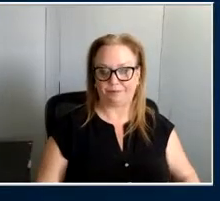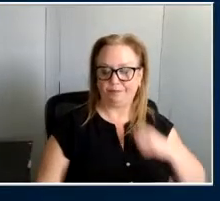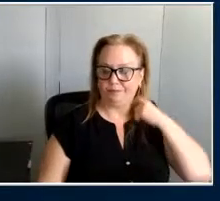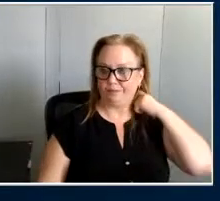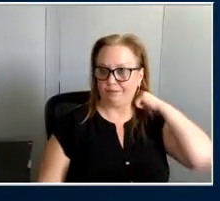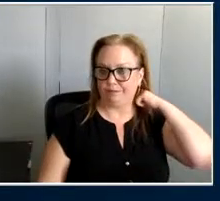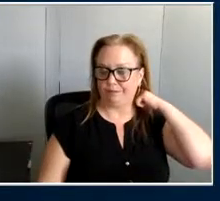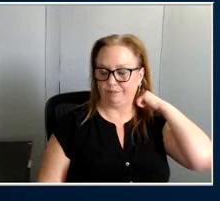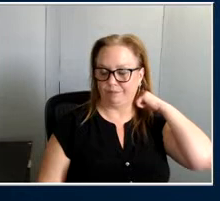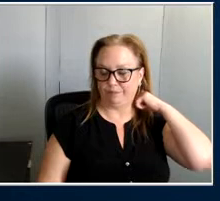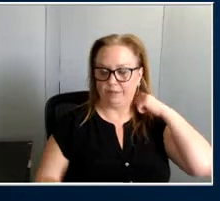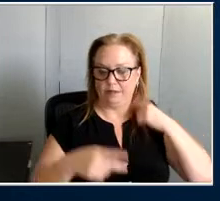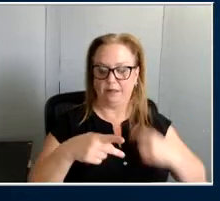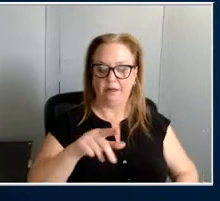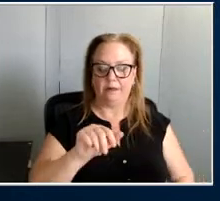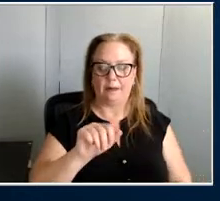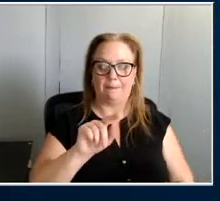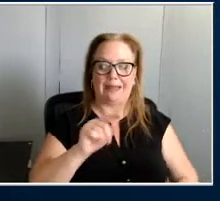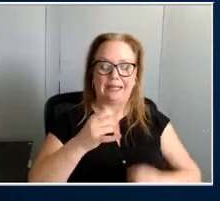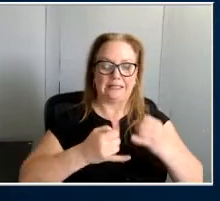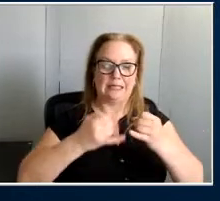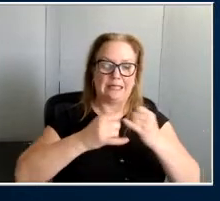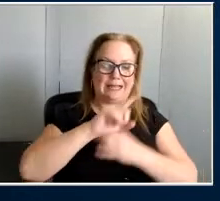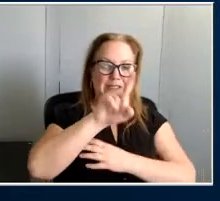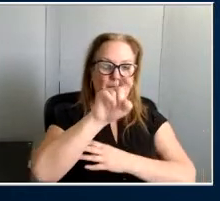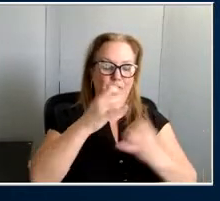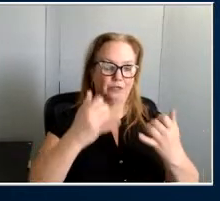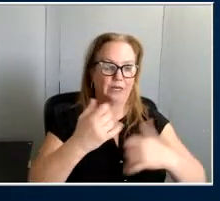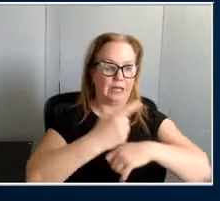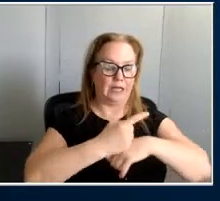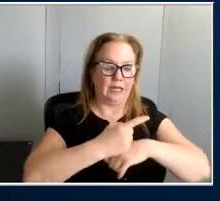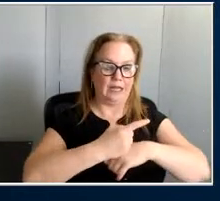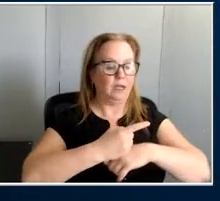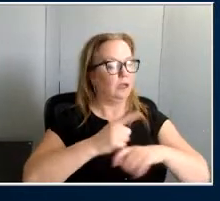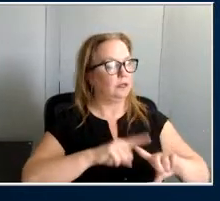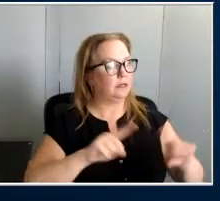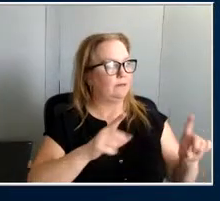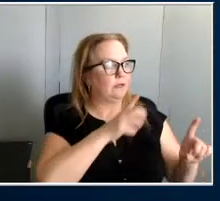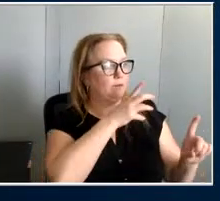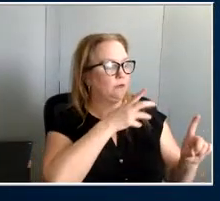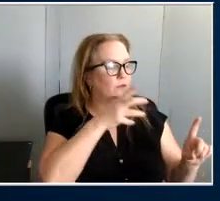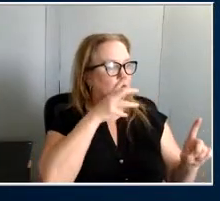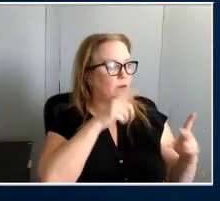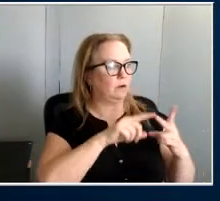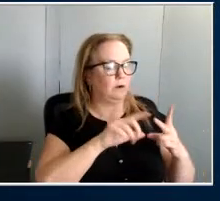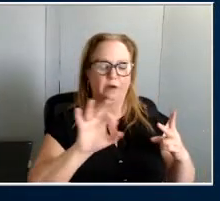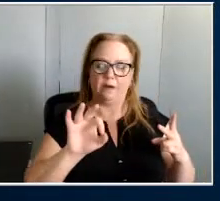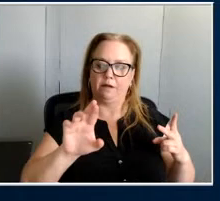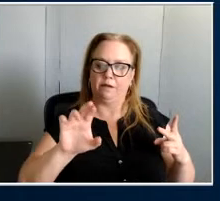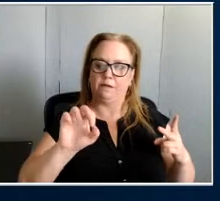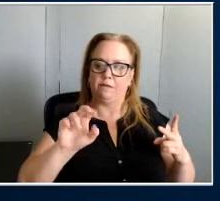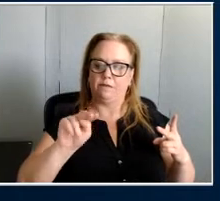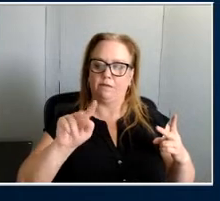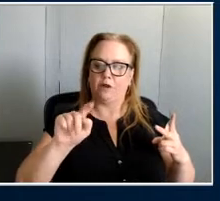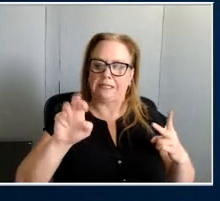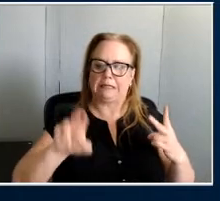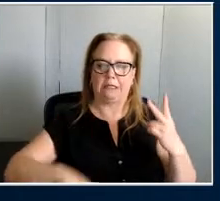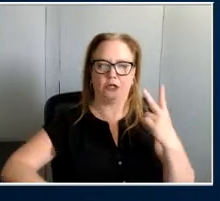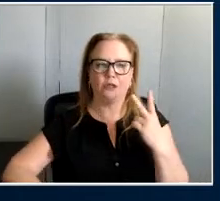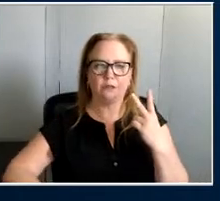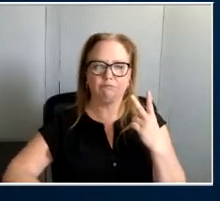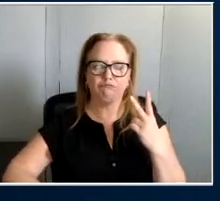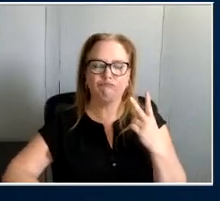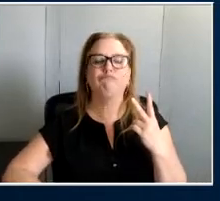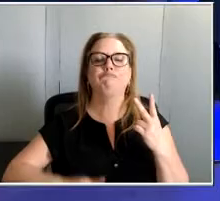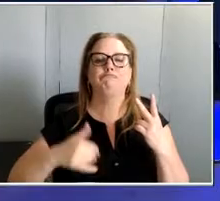Okay, so Pat gets the last question. What is the difference between rural and frontier? Oh, there you go. Okay,